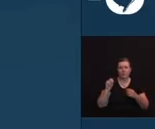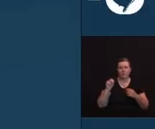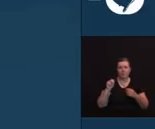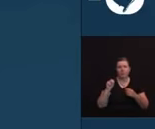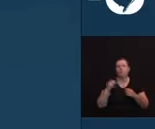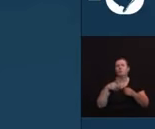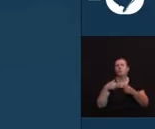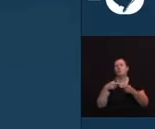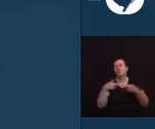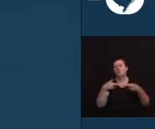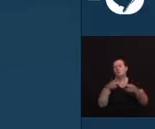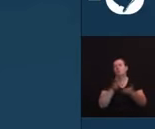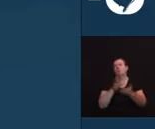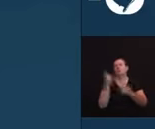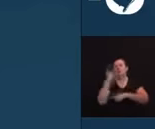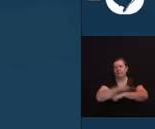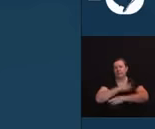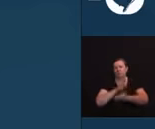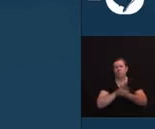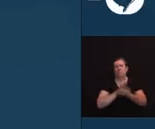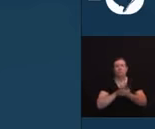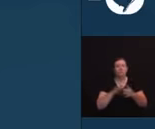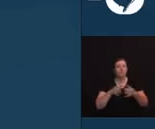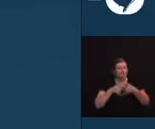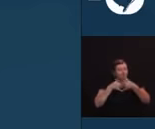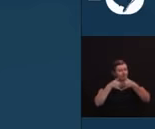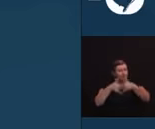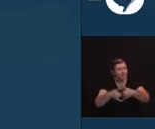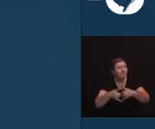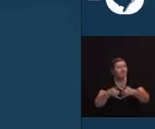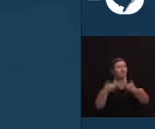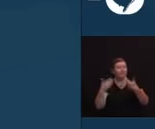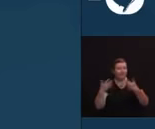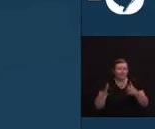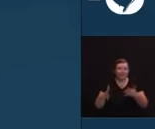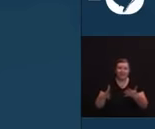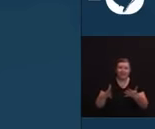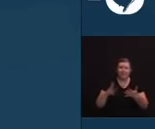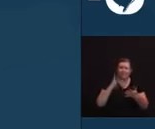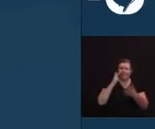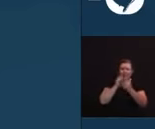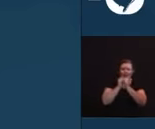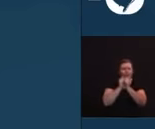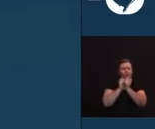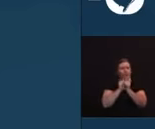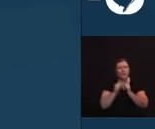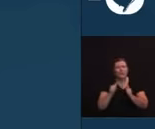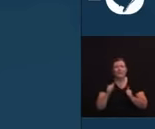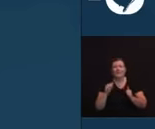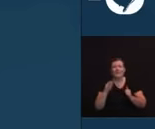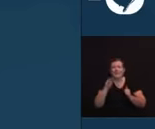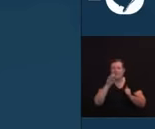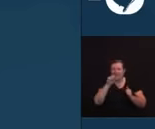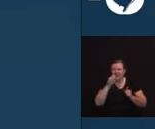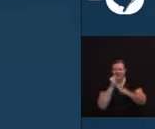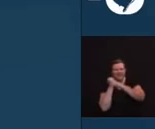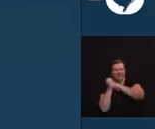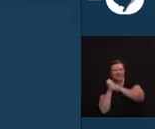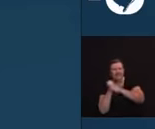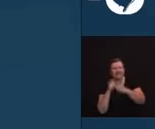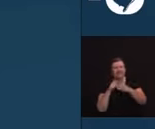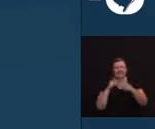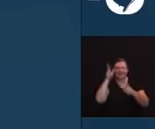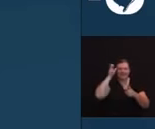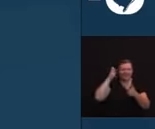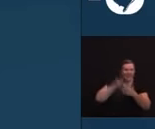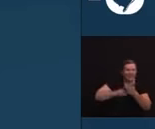was a huge sports fan, following the Mets, the Devils, and NASCAR. Adam brightened every room he entered and brought smiles to all around